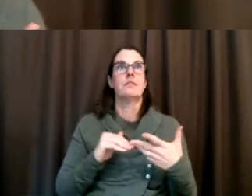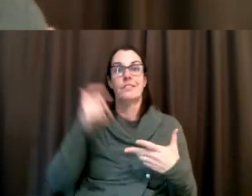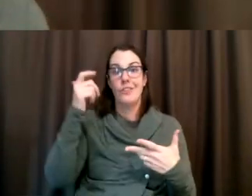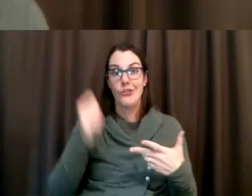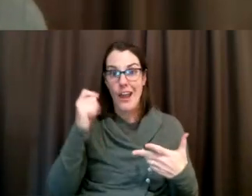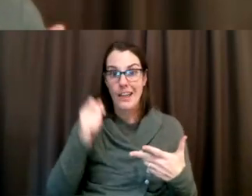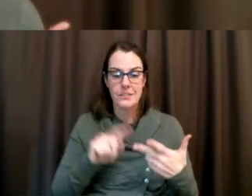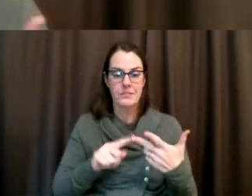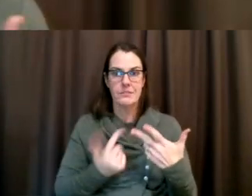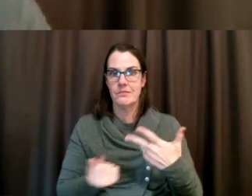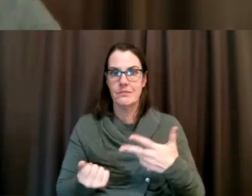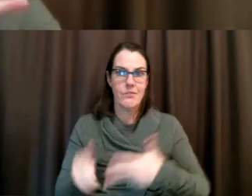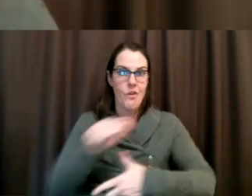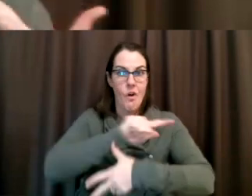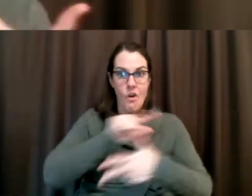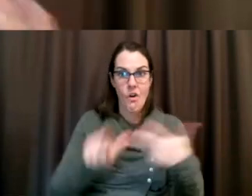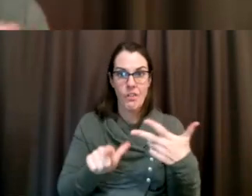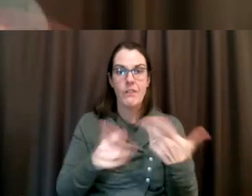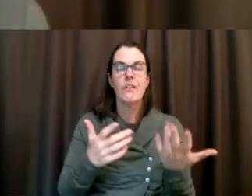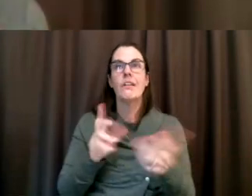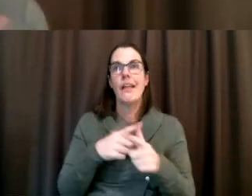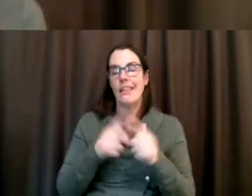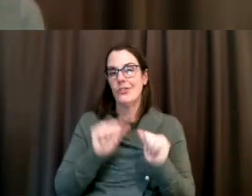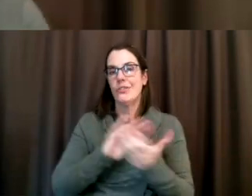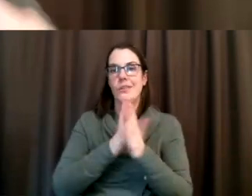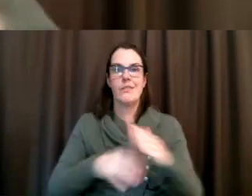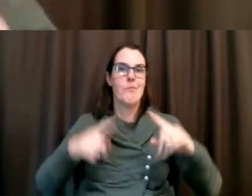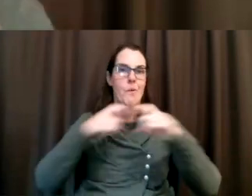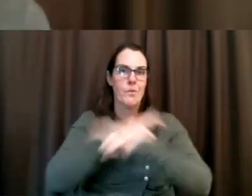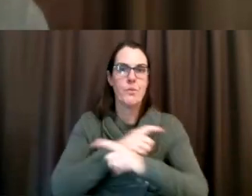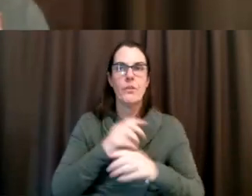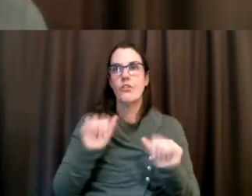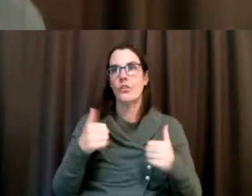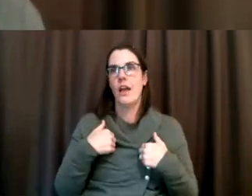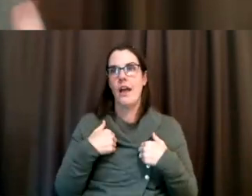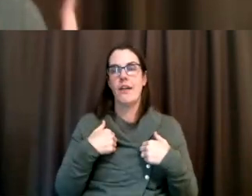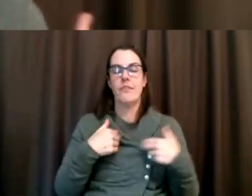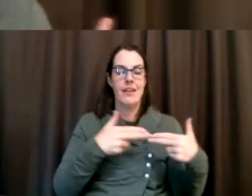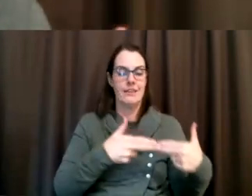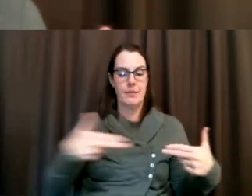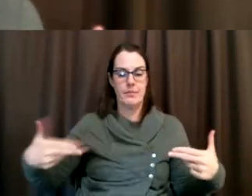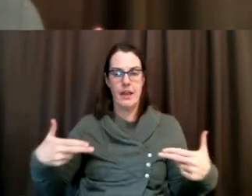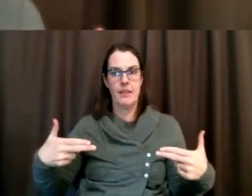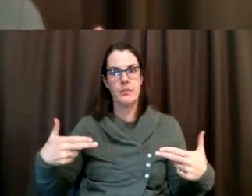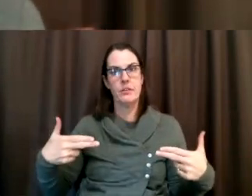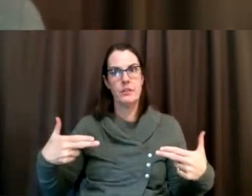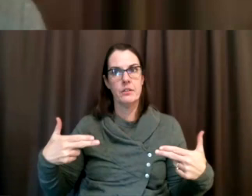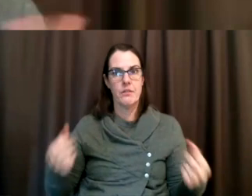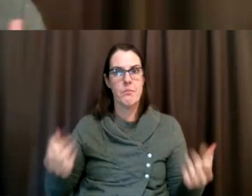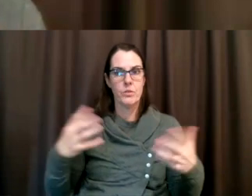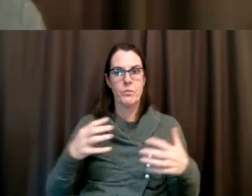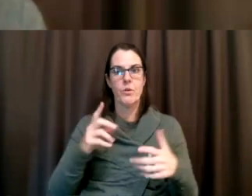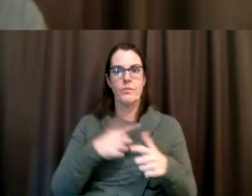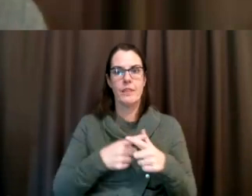it can get very complicated. You can have multiple tabs that flow into this master tab, or right.